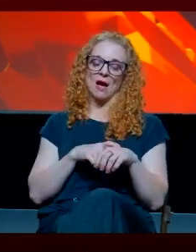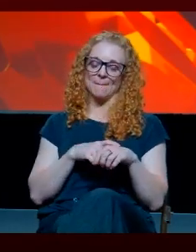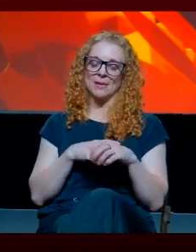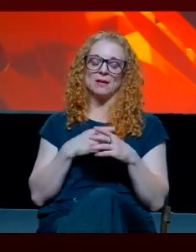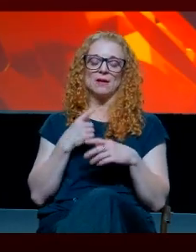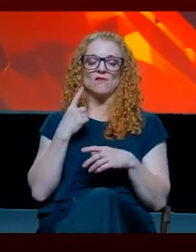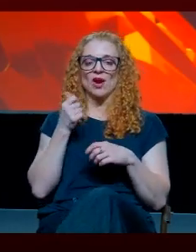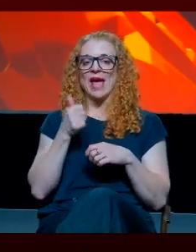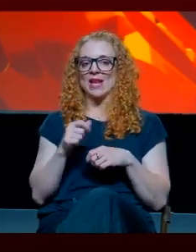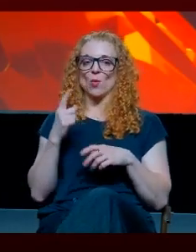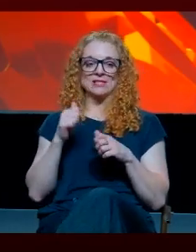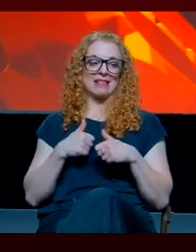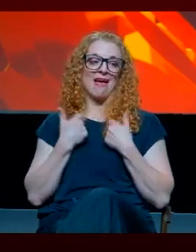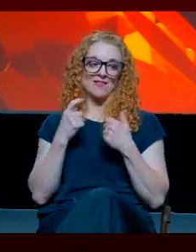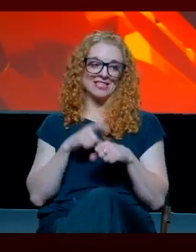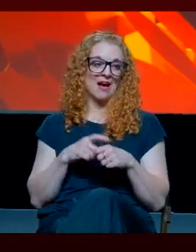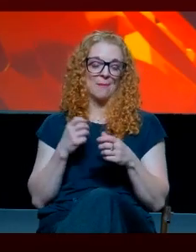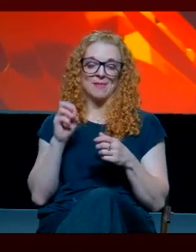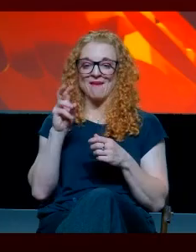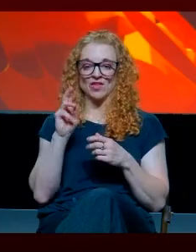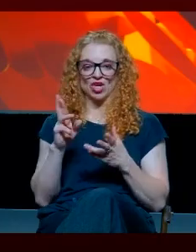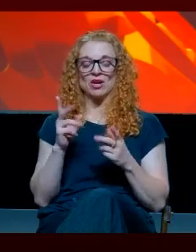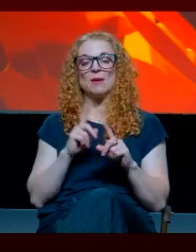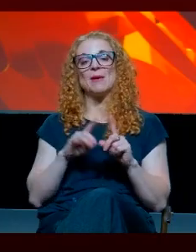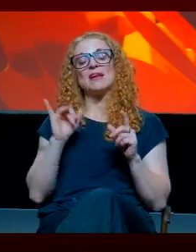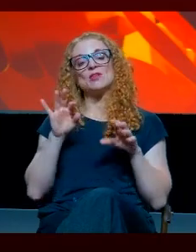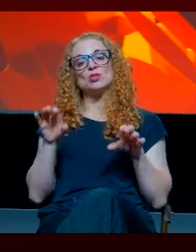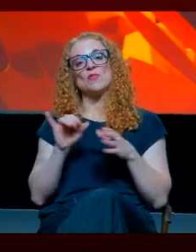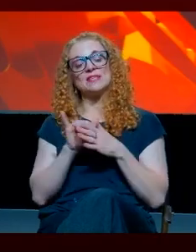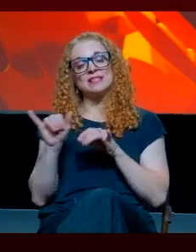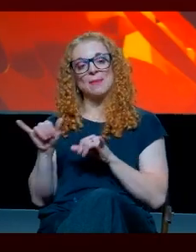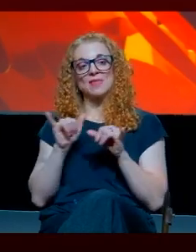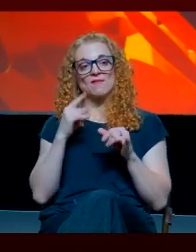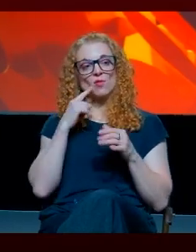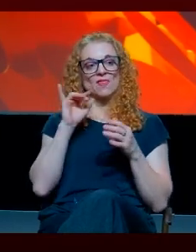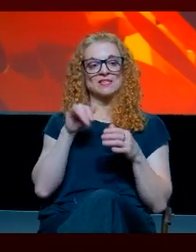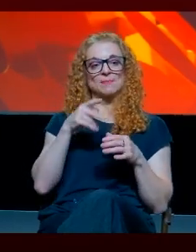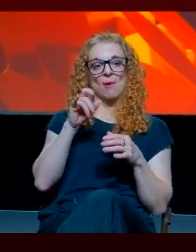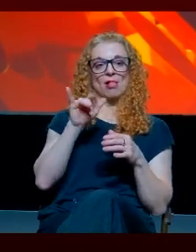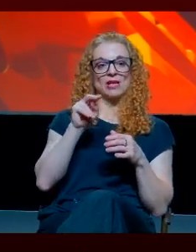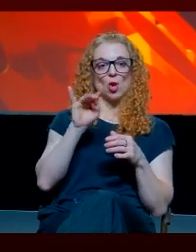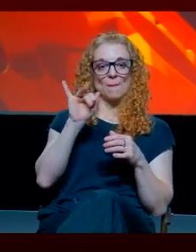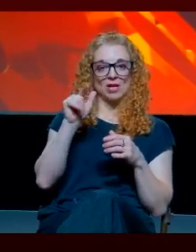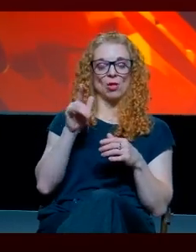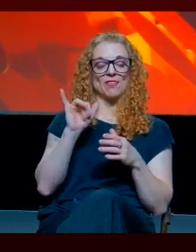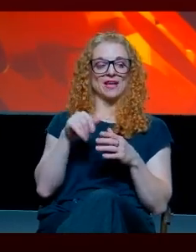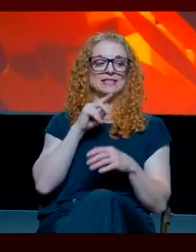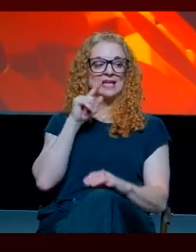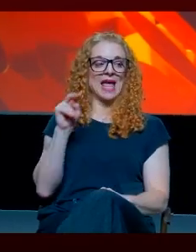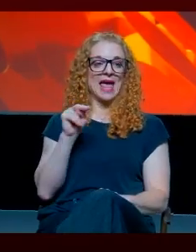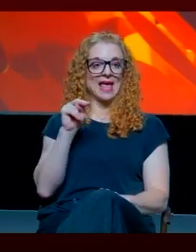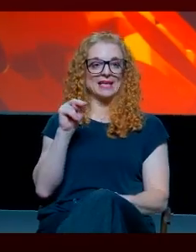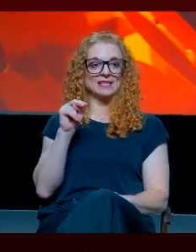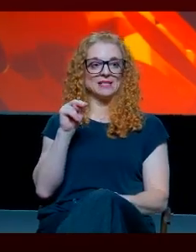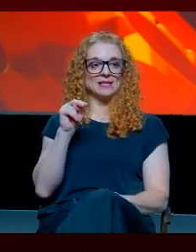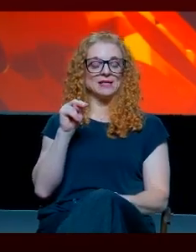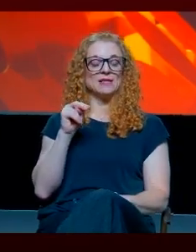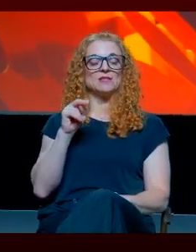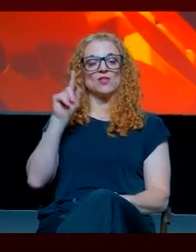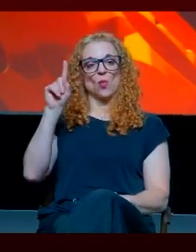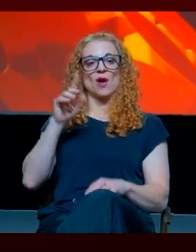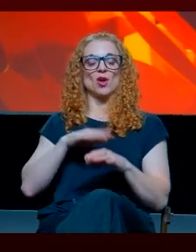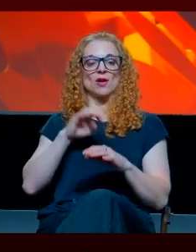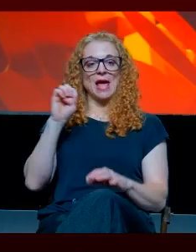in anyone's lifetime ever. But if you do the same for this polynomial that is n to the 1 on